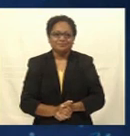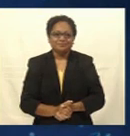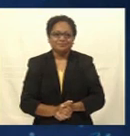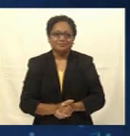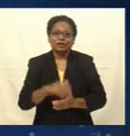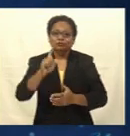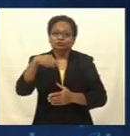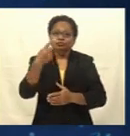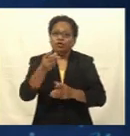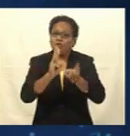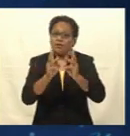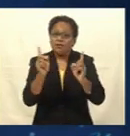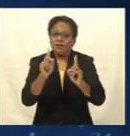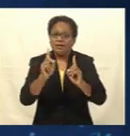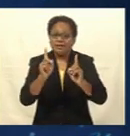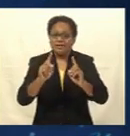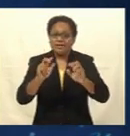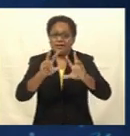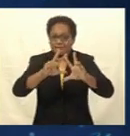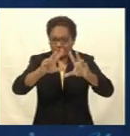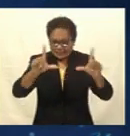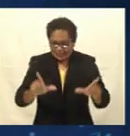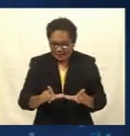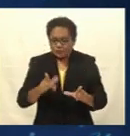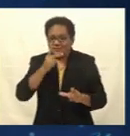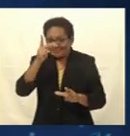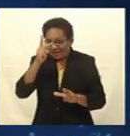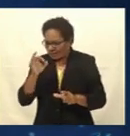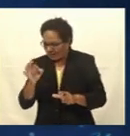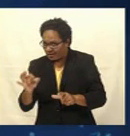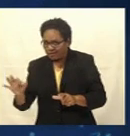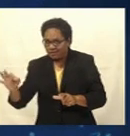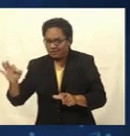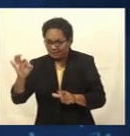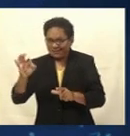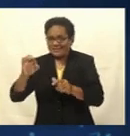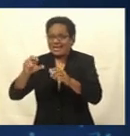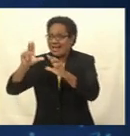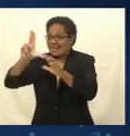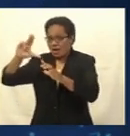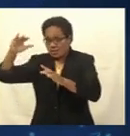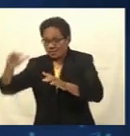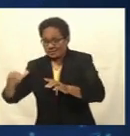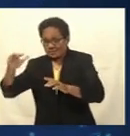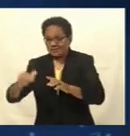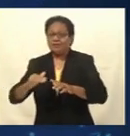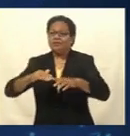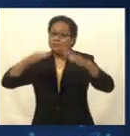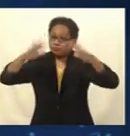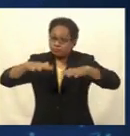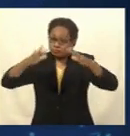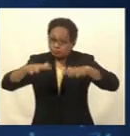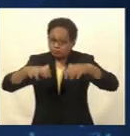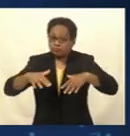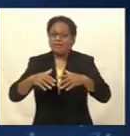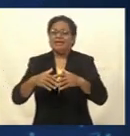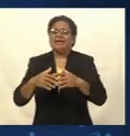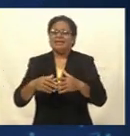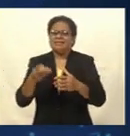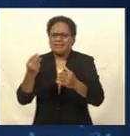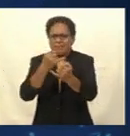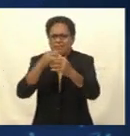Outlook for tomorrow for Viti Levu, Kandavu and nearby smaller islands and southern Lao group. Occasional rain and a few thunderstorms with heavy